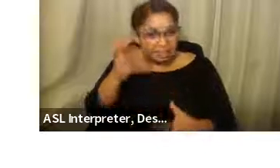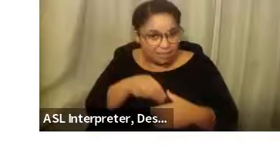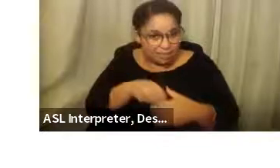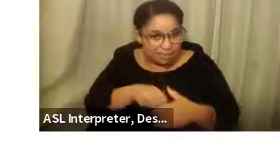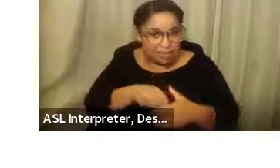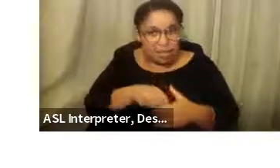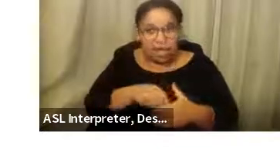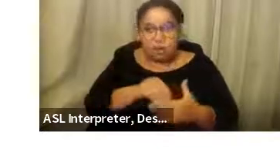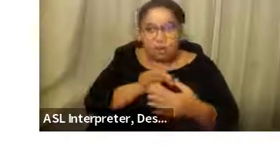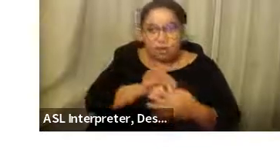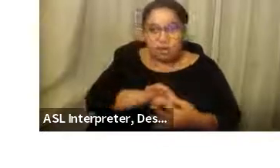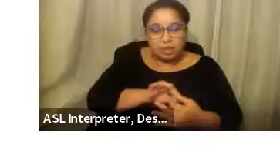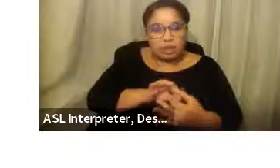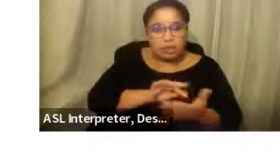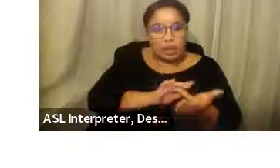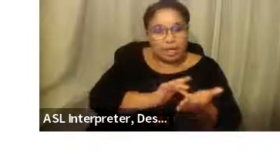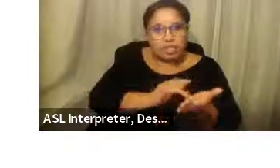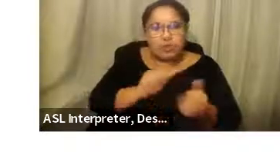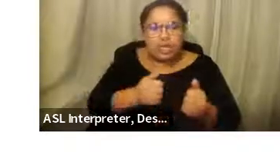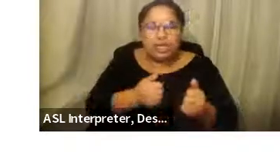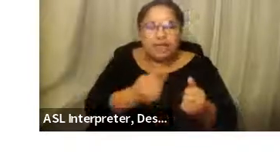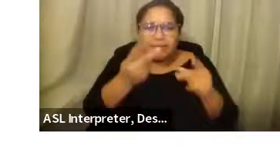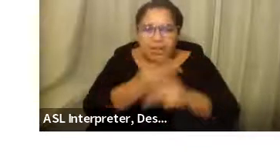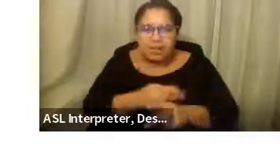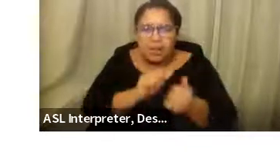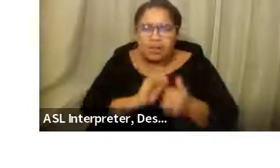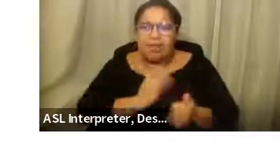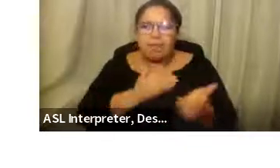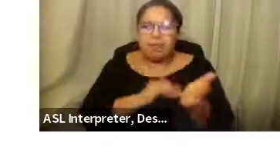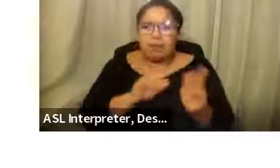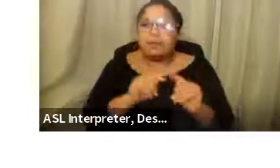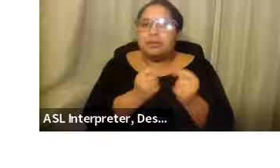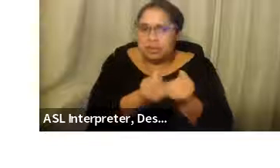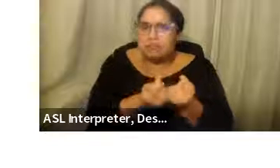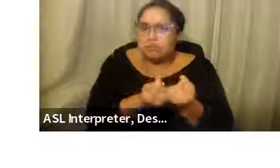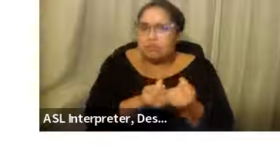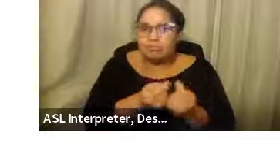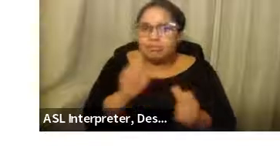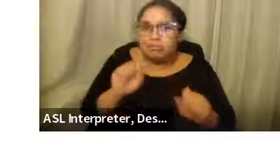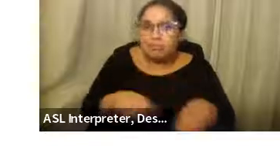be worked out with our medical team. Great, thank you so much.